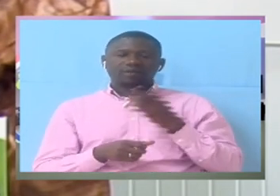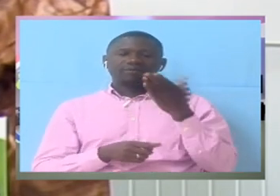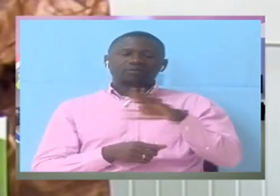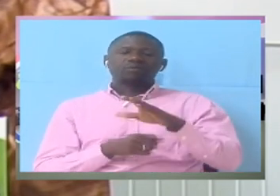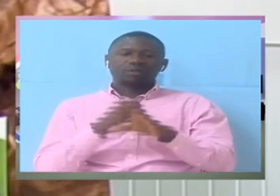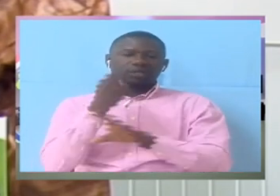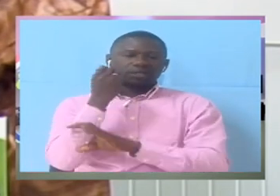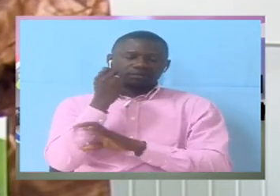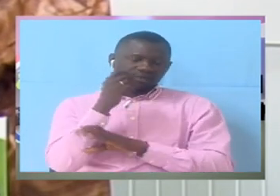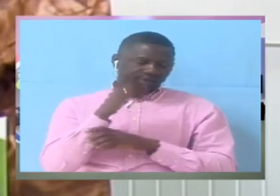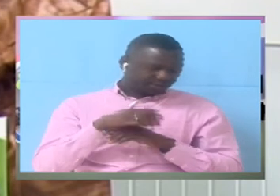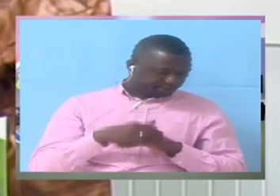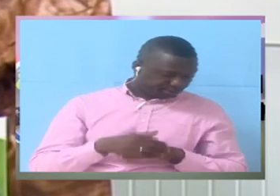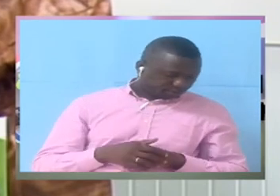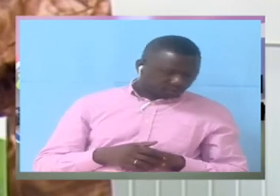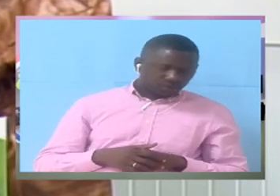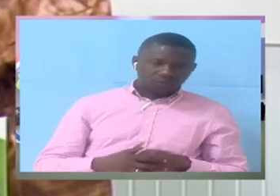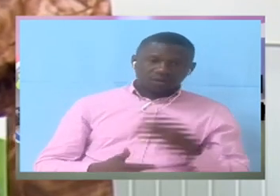Casamas. How do you